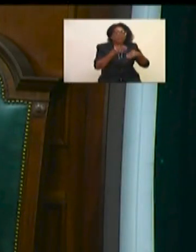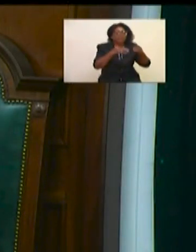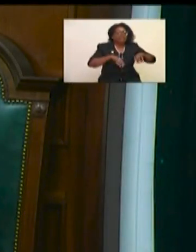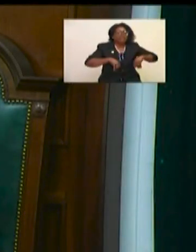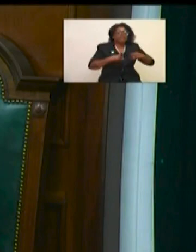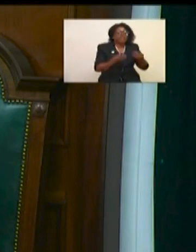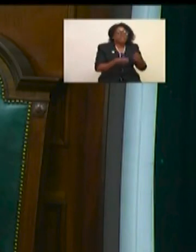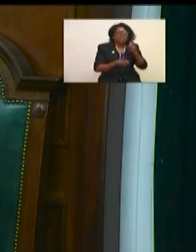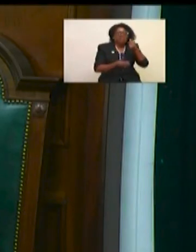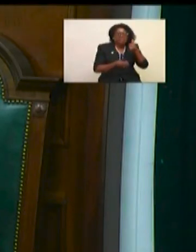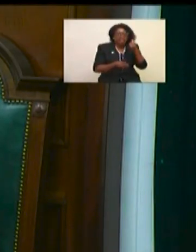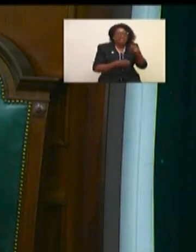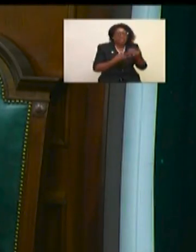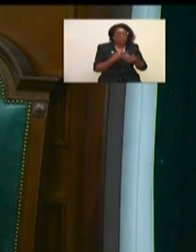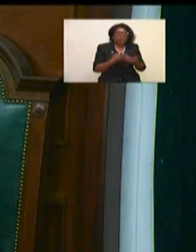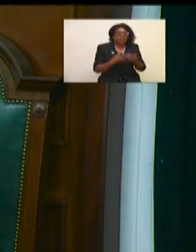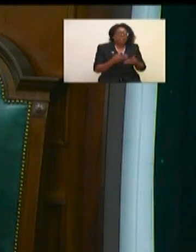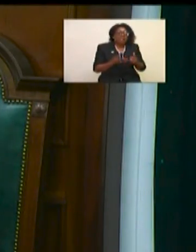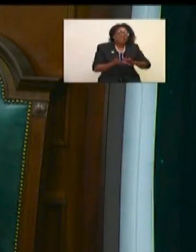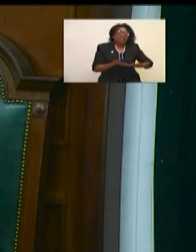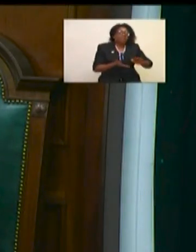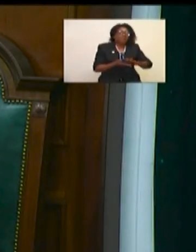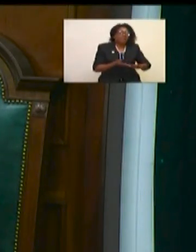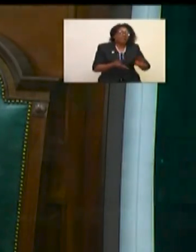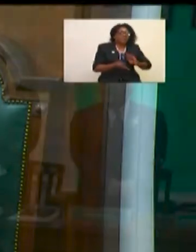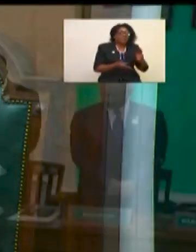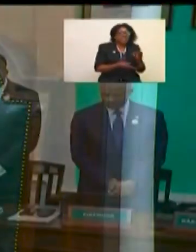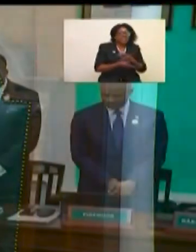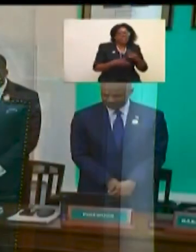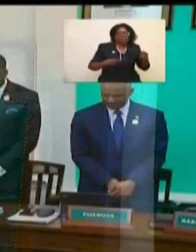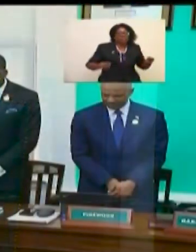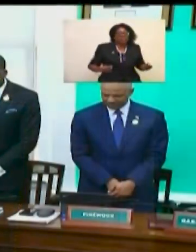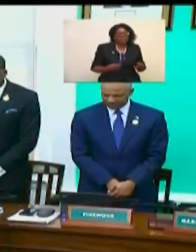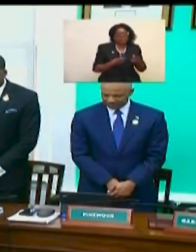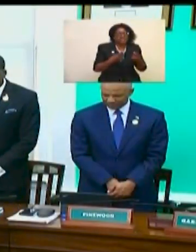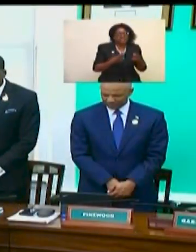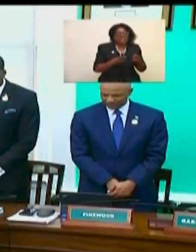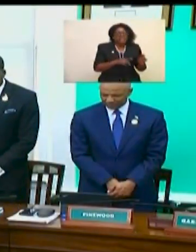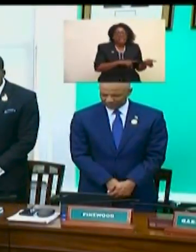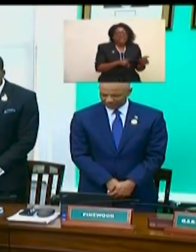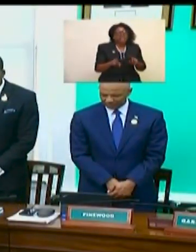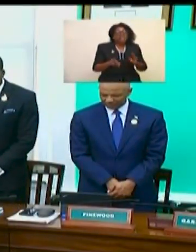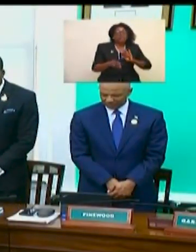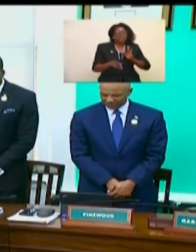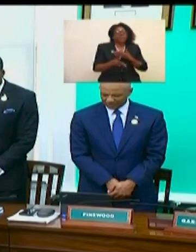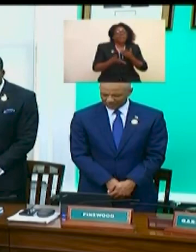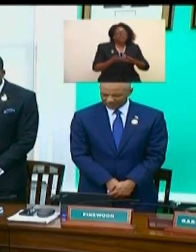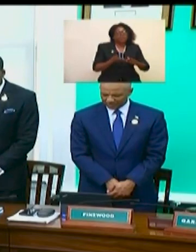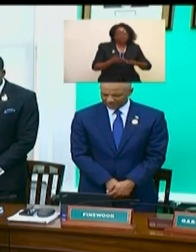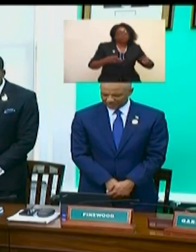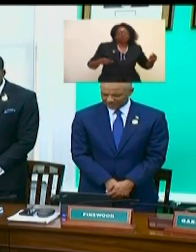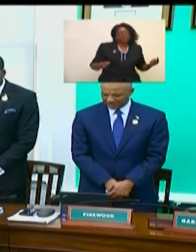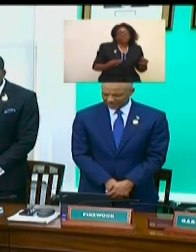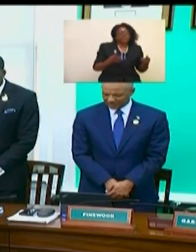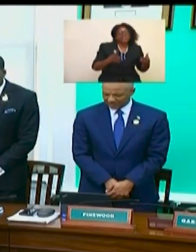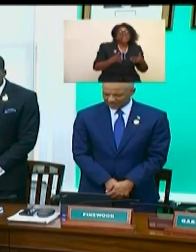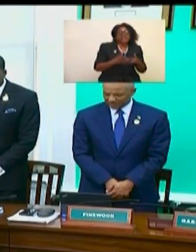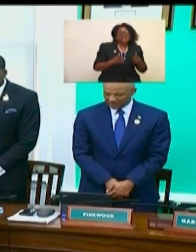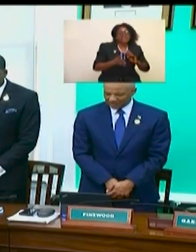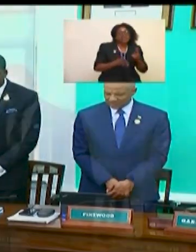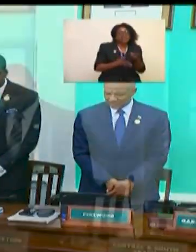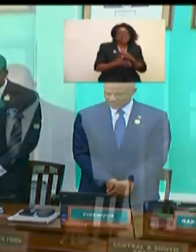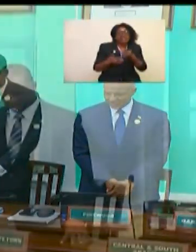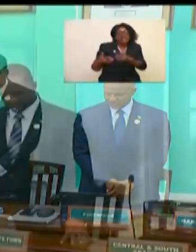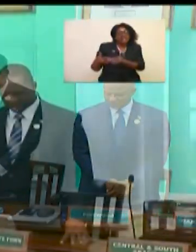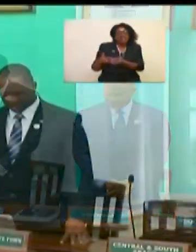this day our daily bread, and forgive us our trespasses, as we forgive those who trespass against us.